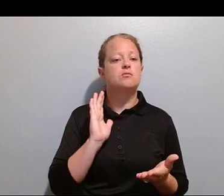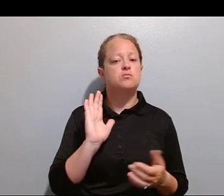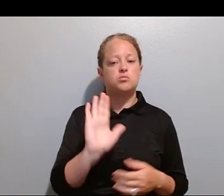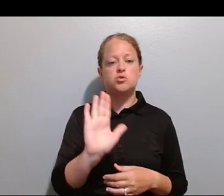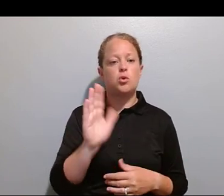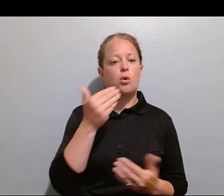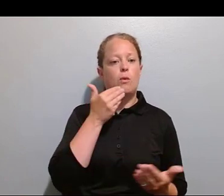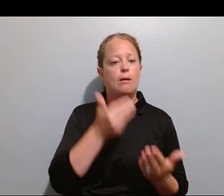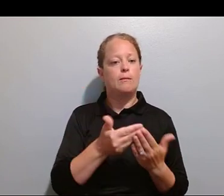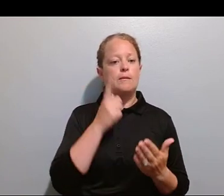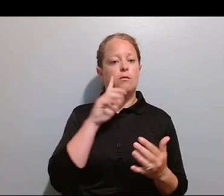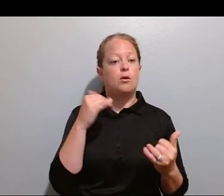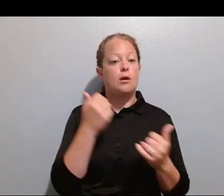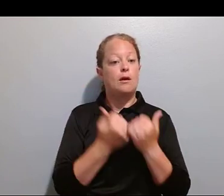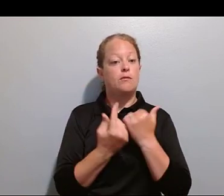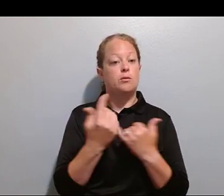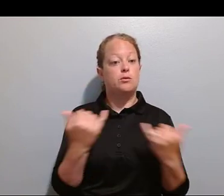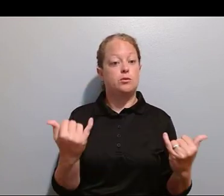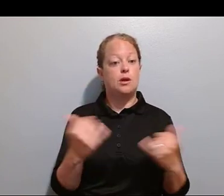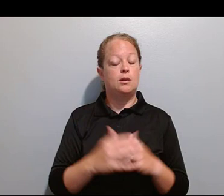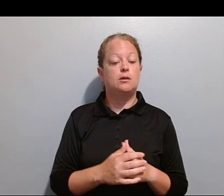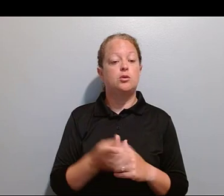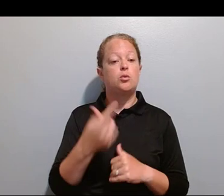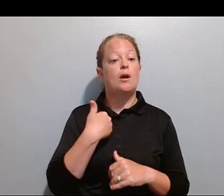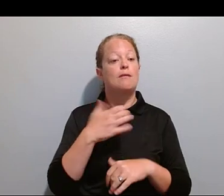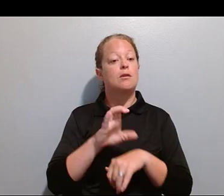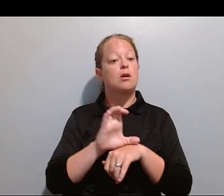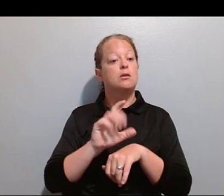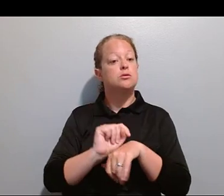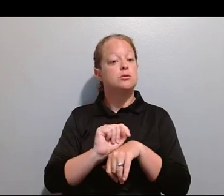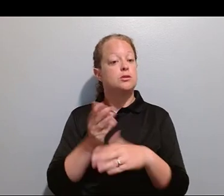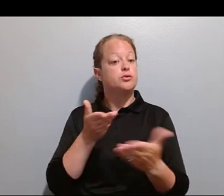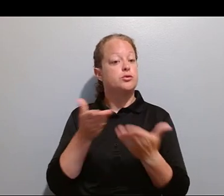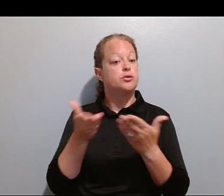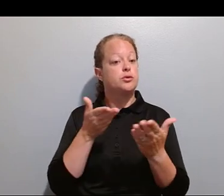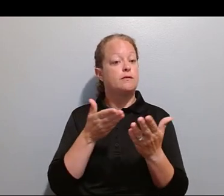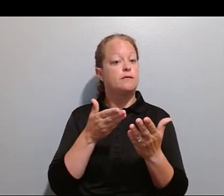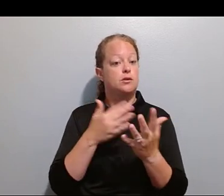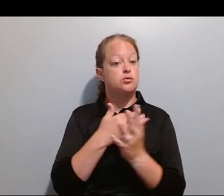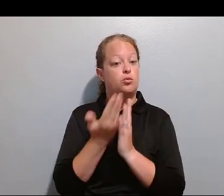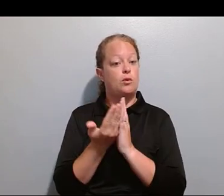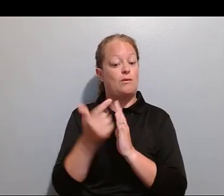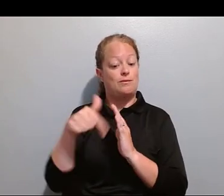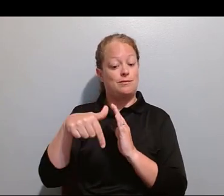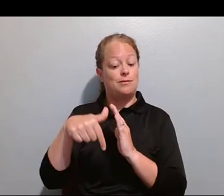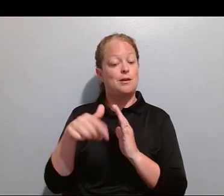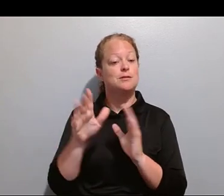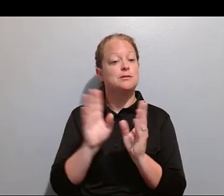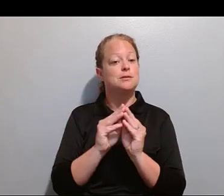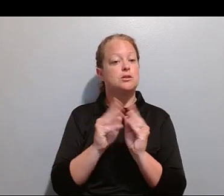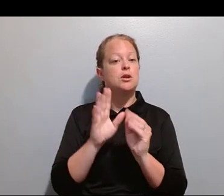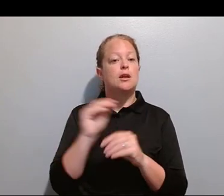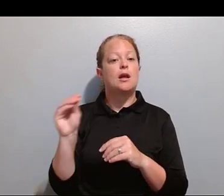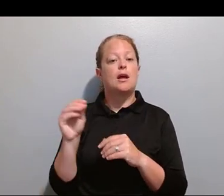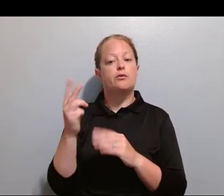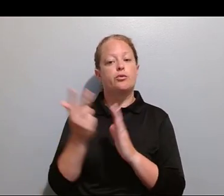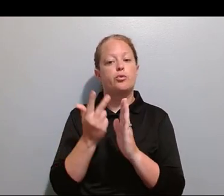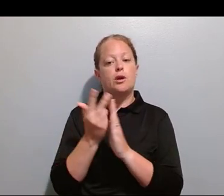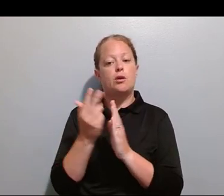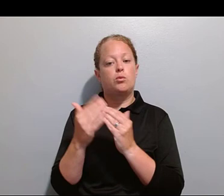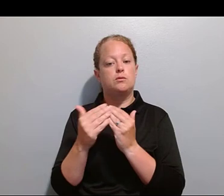a consultation service available throughout this session and during the 3 hours